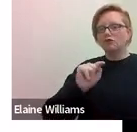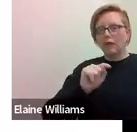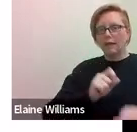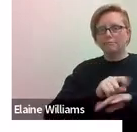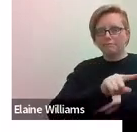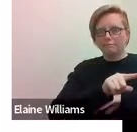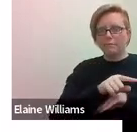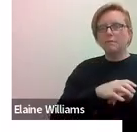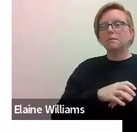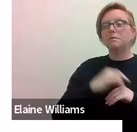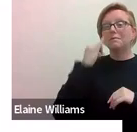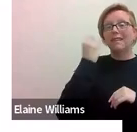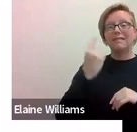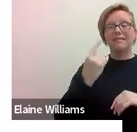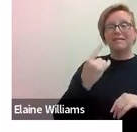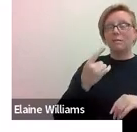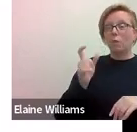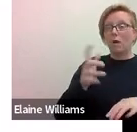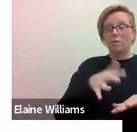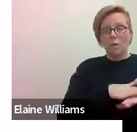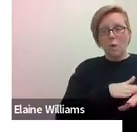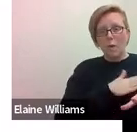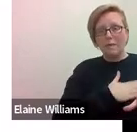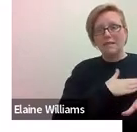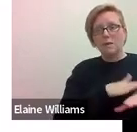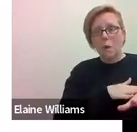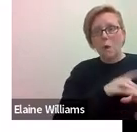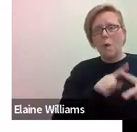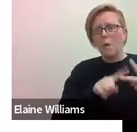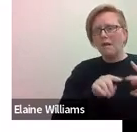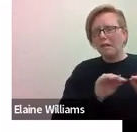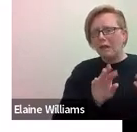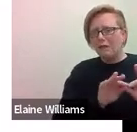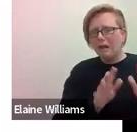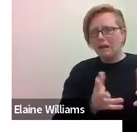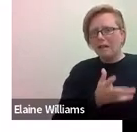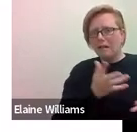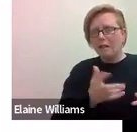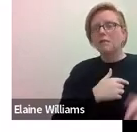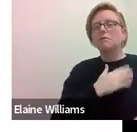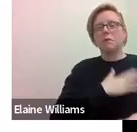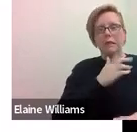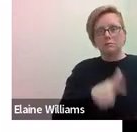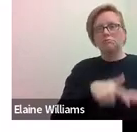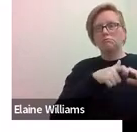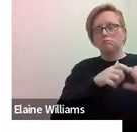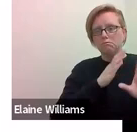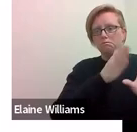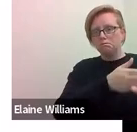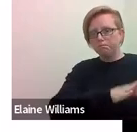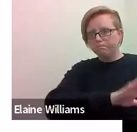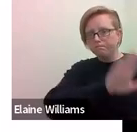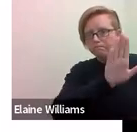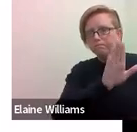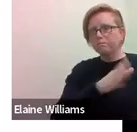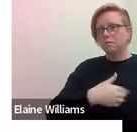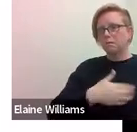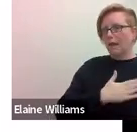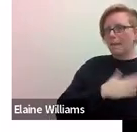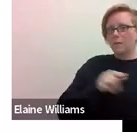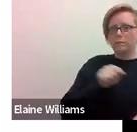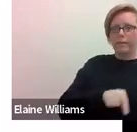or clarify, please just feel free to, stop us. We'll be happy to go back and clarify what you